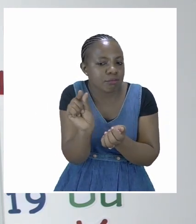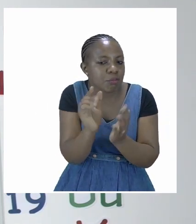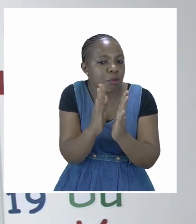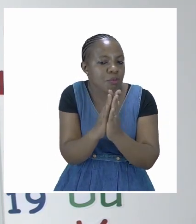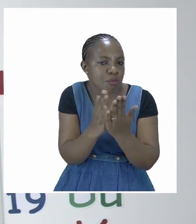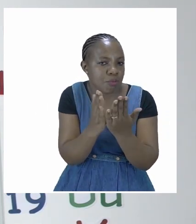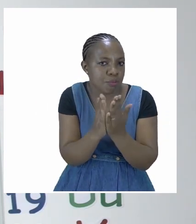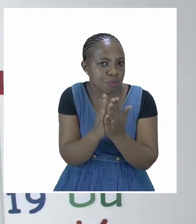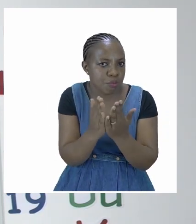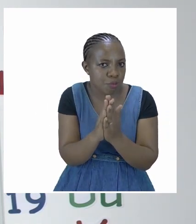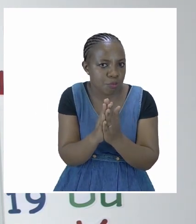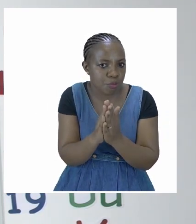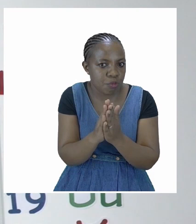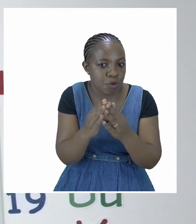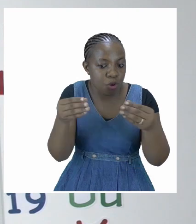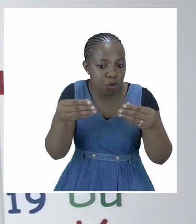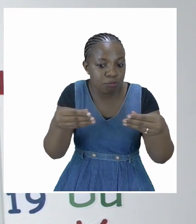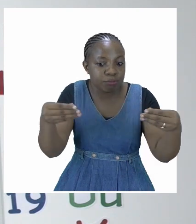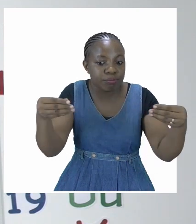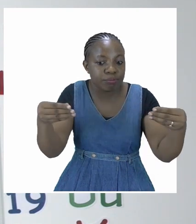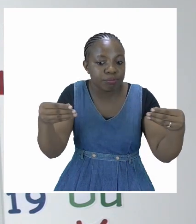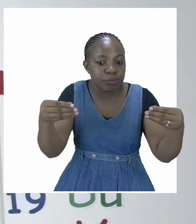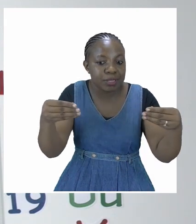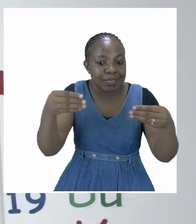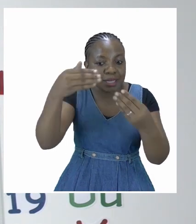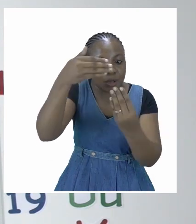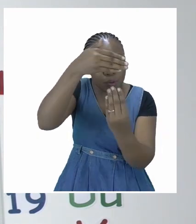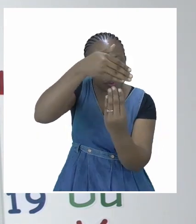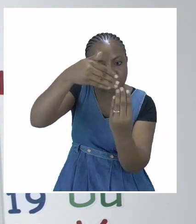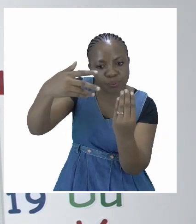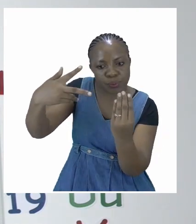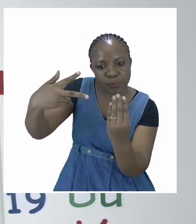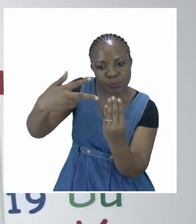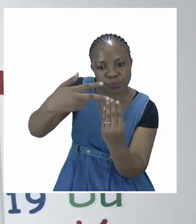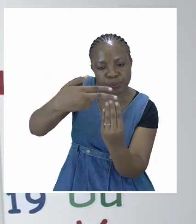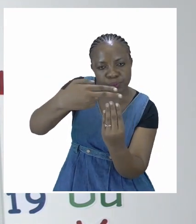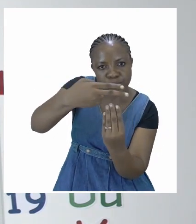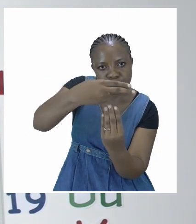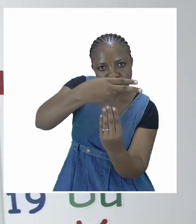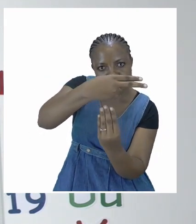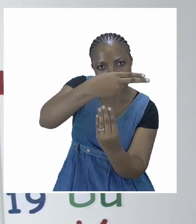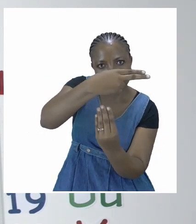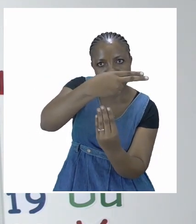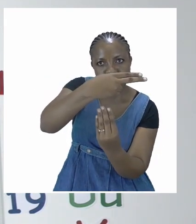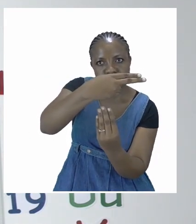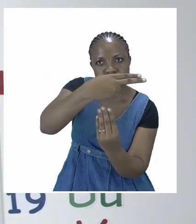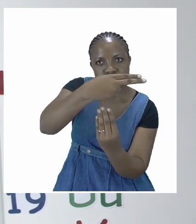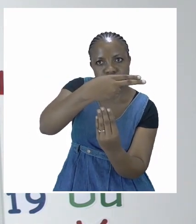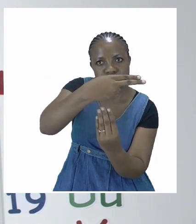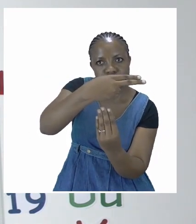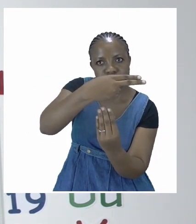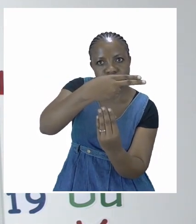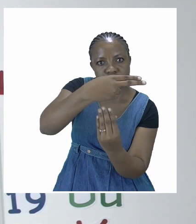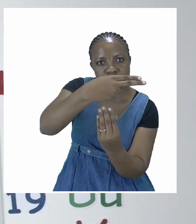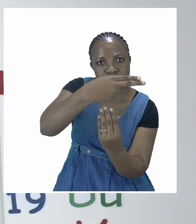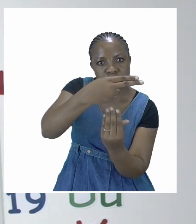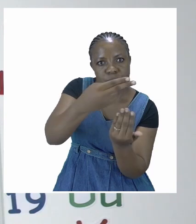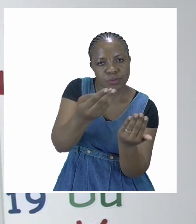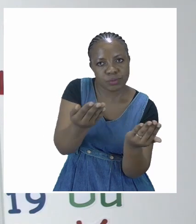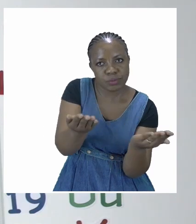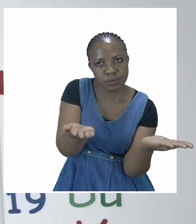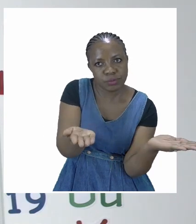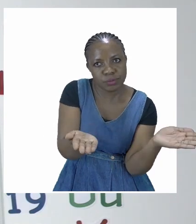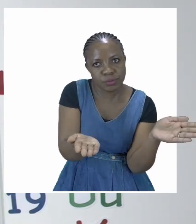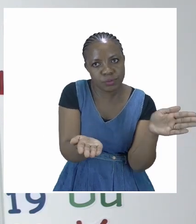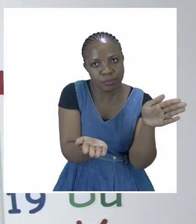booklet. Please cut the top of the lesson booklet with a pair of scissors and fold